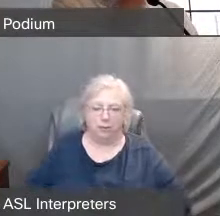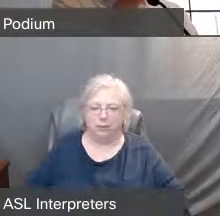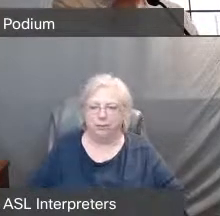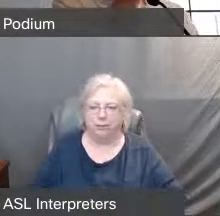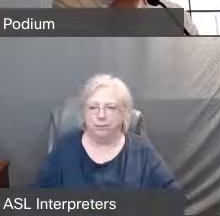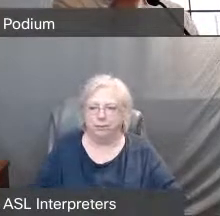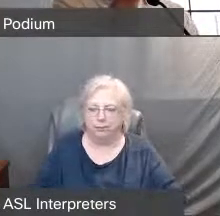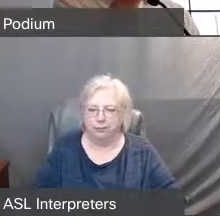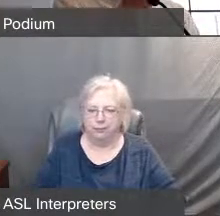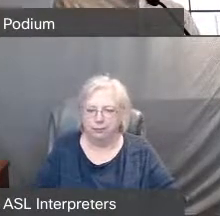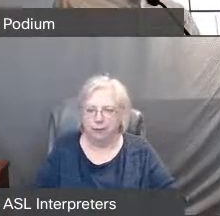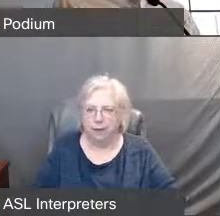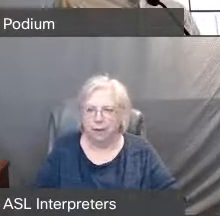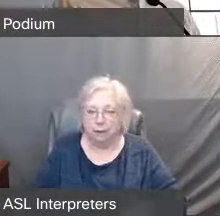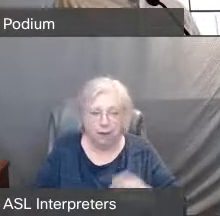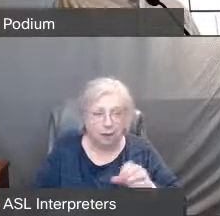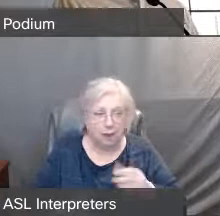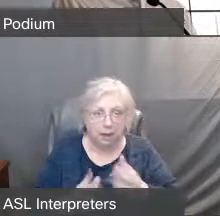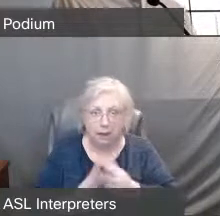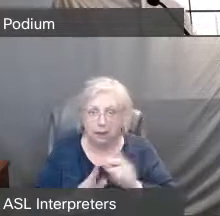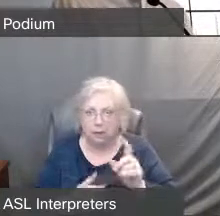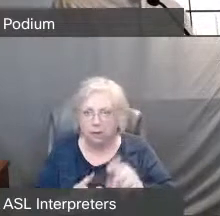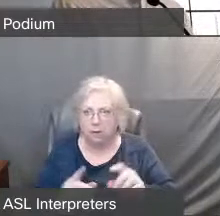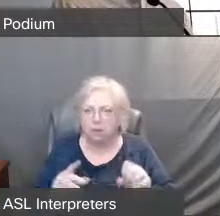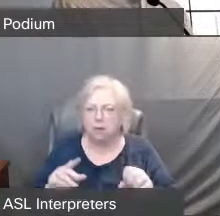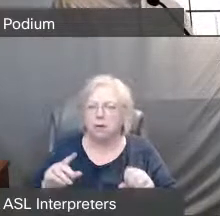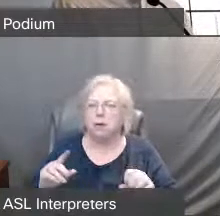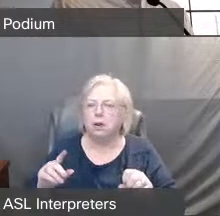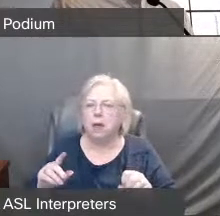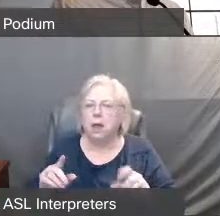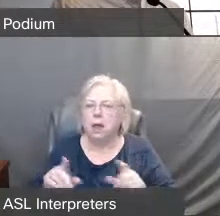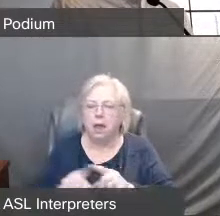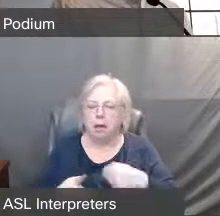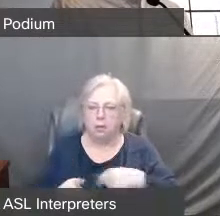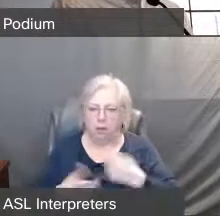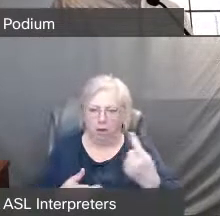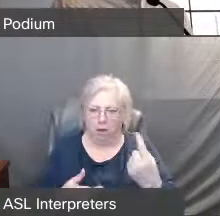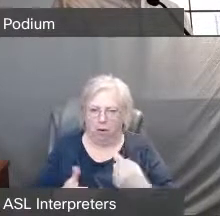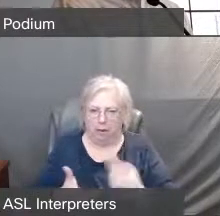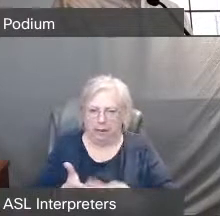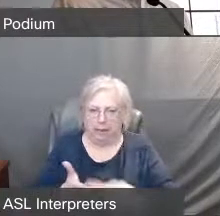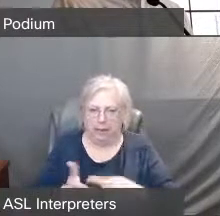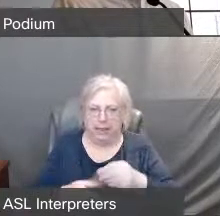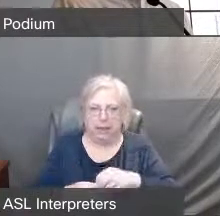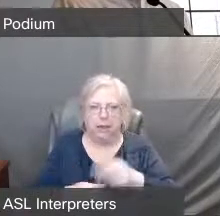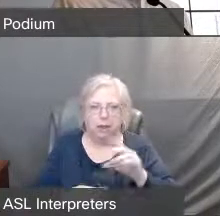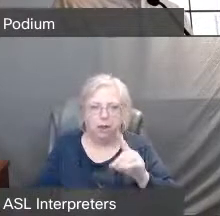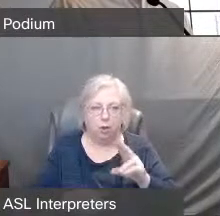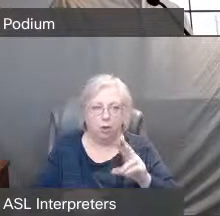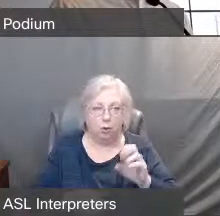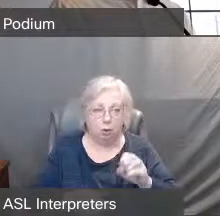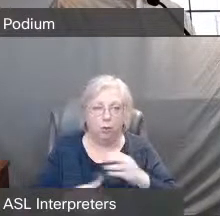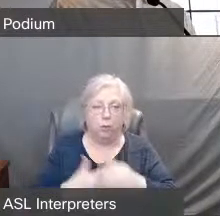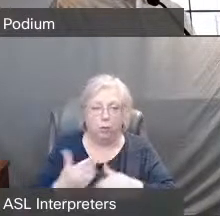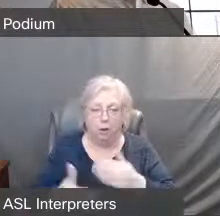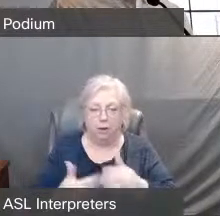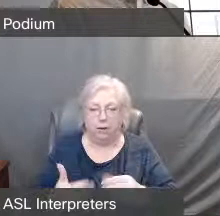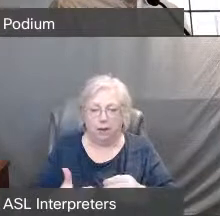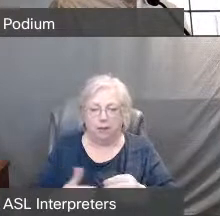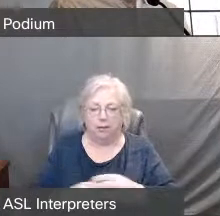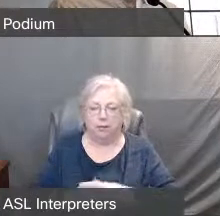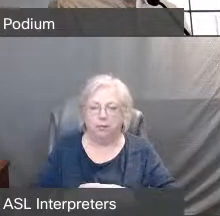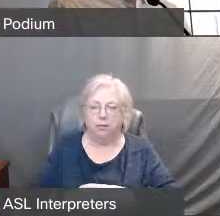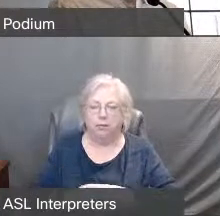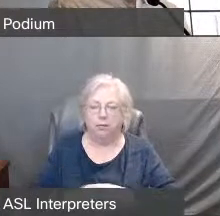Chairman Hamilton, may I? Yes, absolutely. As we always discuss in due process and noticing,